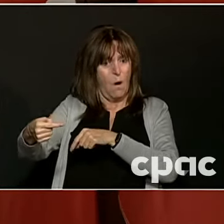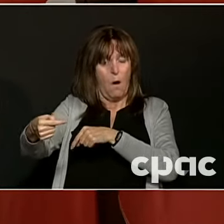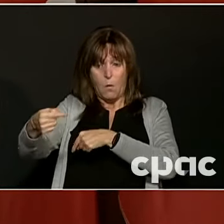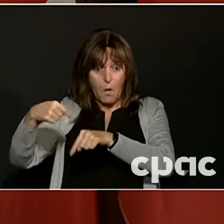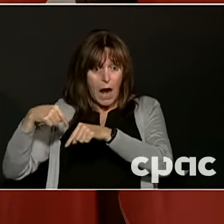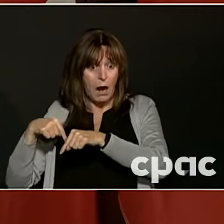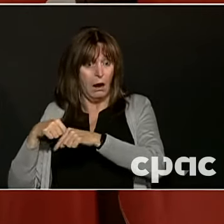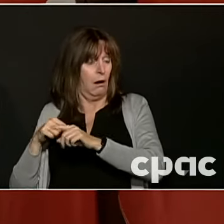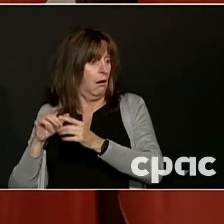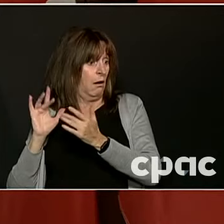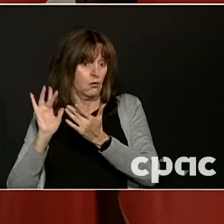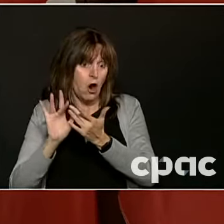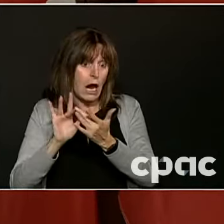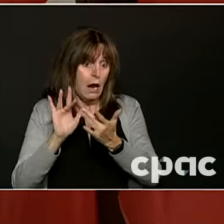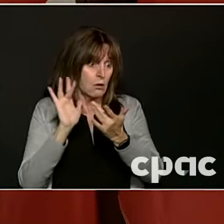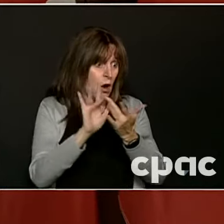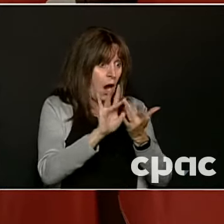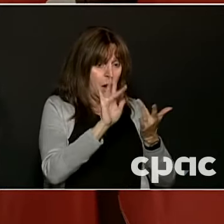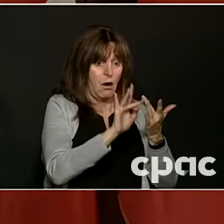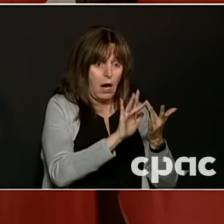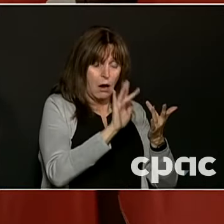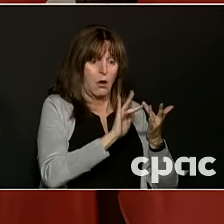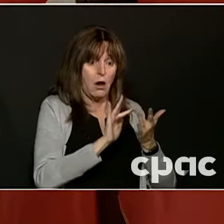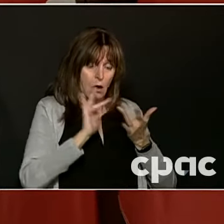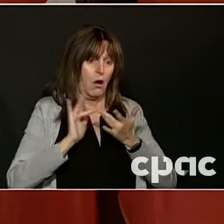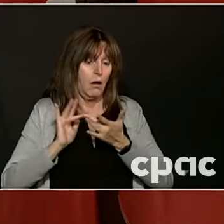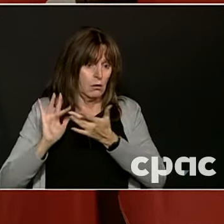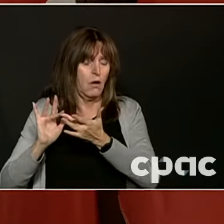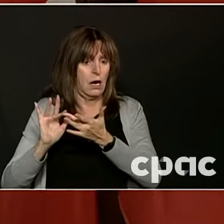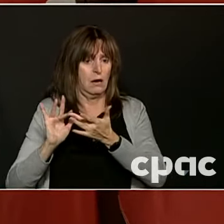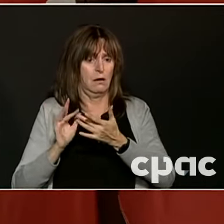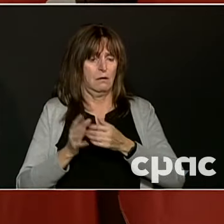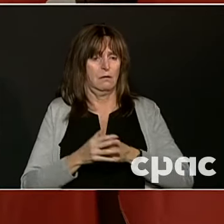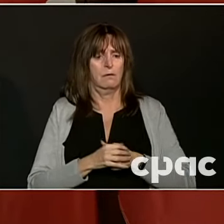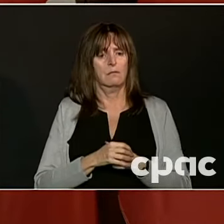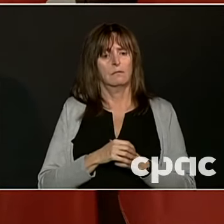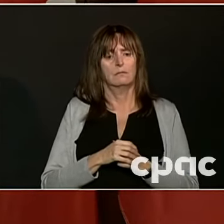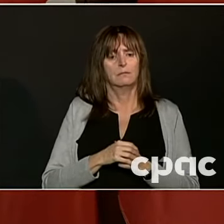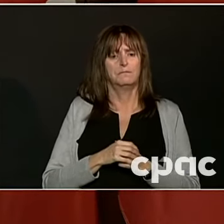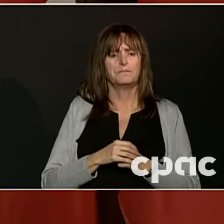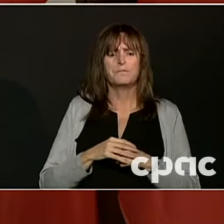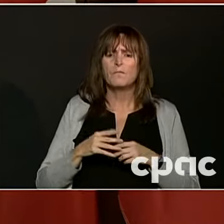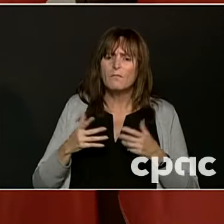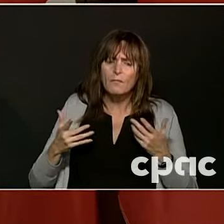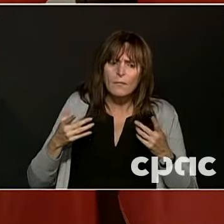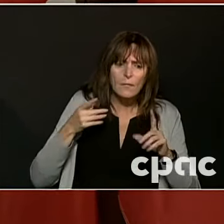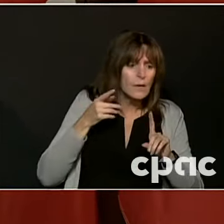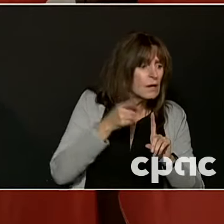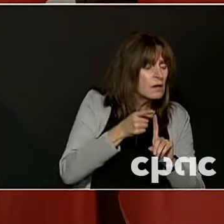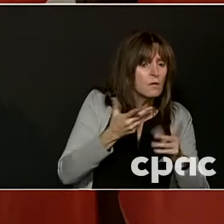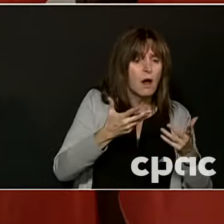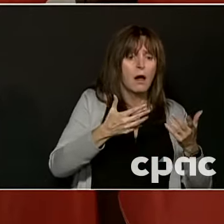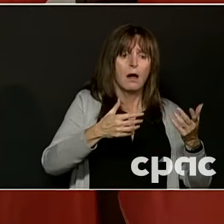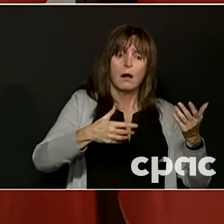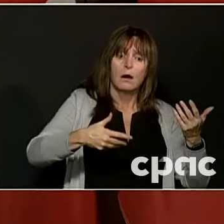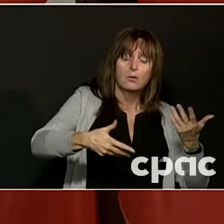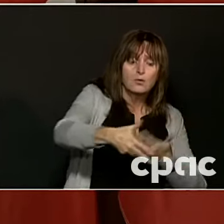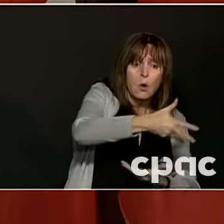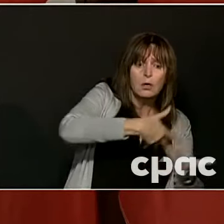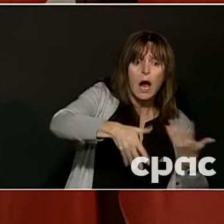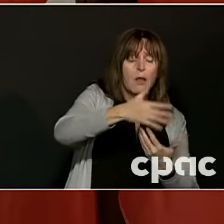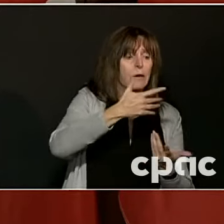outbreaks have been associated with specific social gatherings. Just some examples, some Halloween parties,